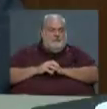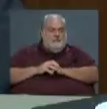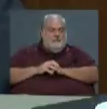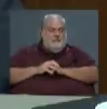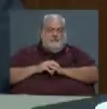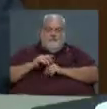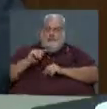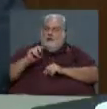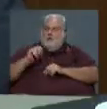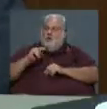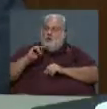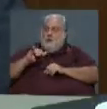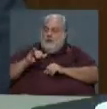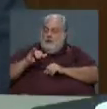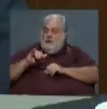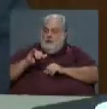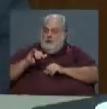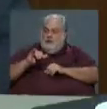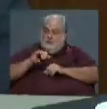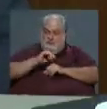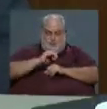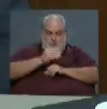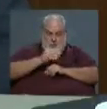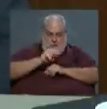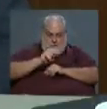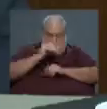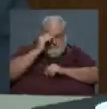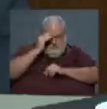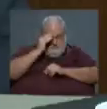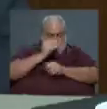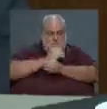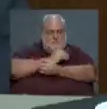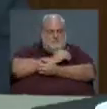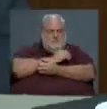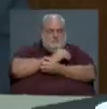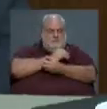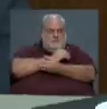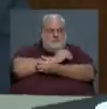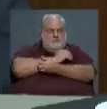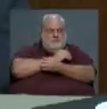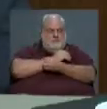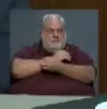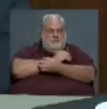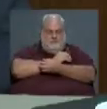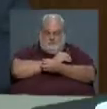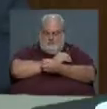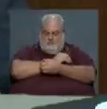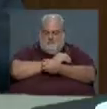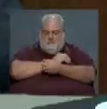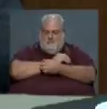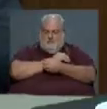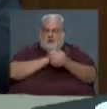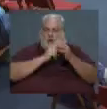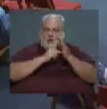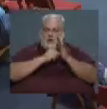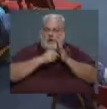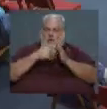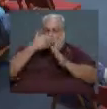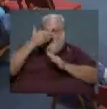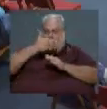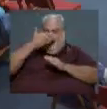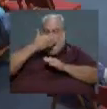Tony or John. Are we aware of that? Okay, John. Well, if you'll put the front of Baseline, the